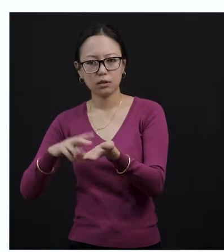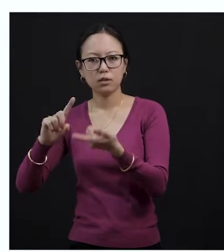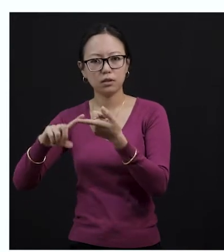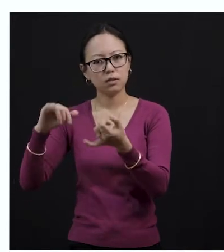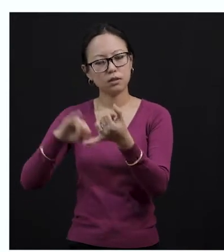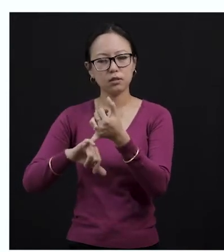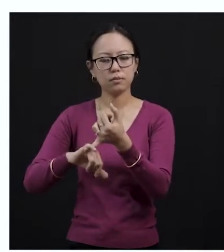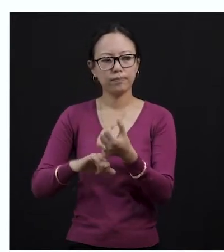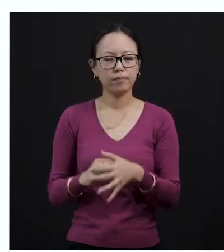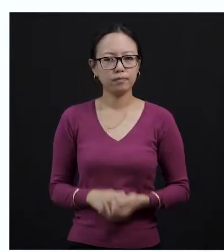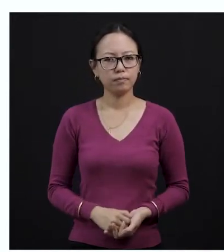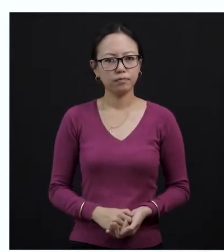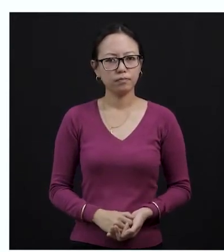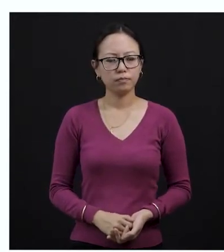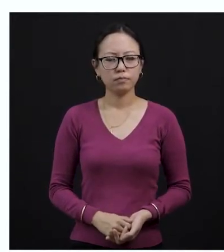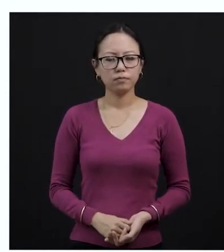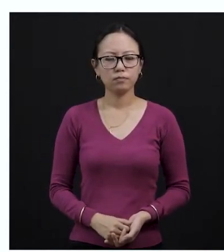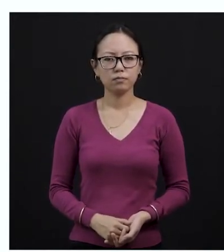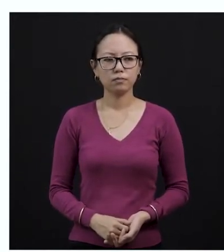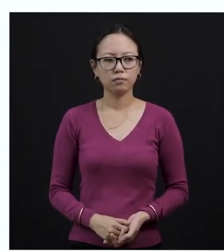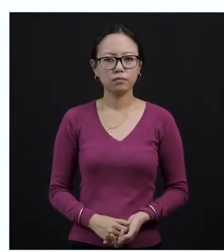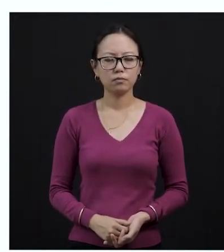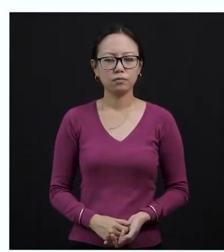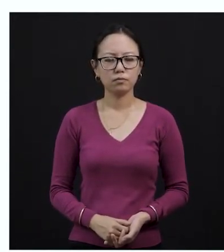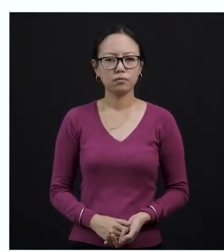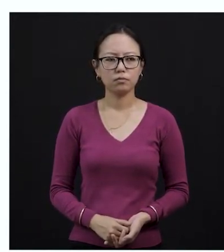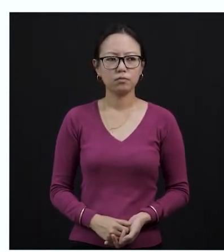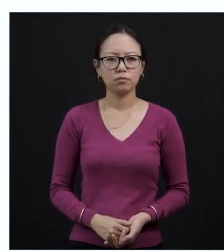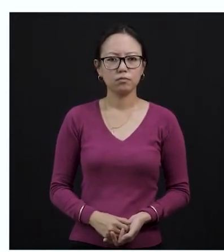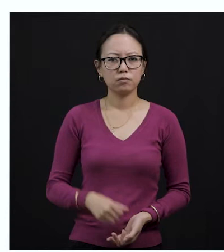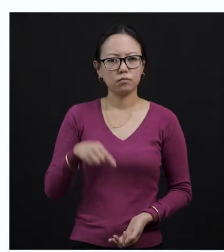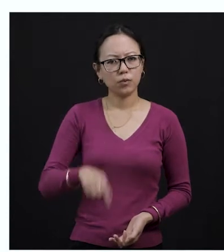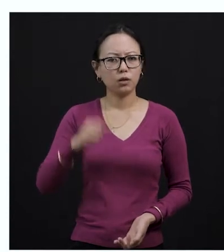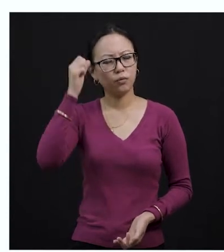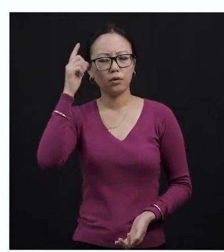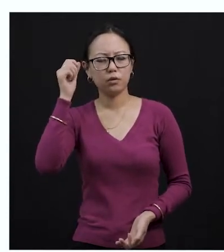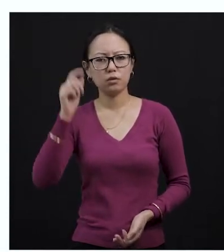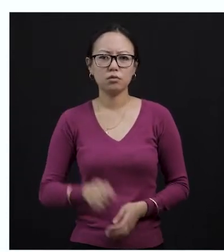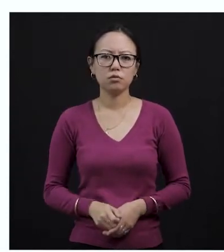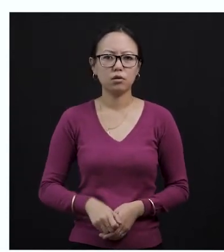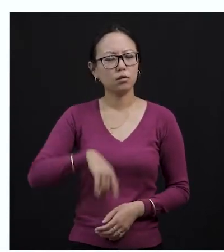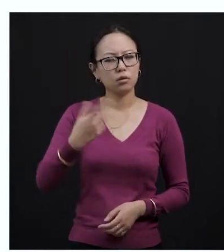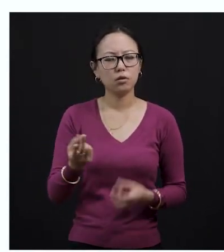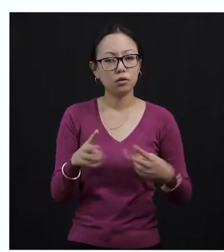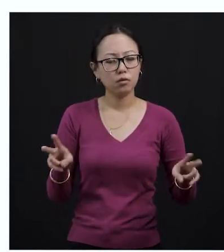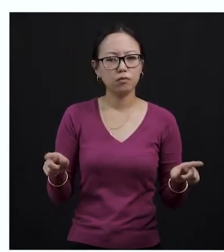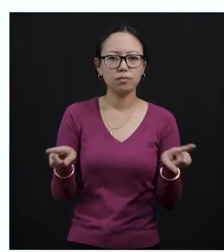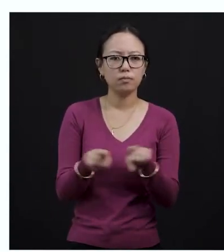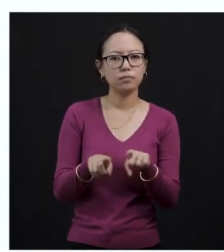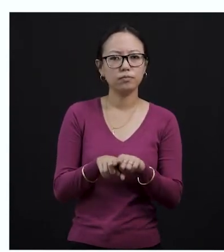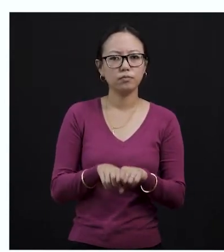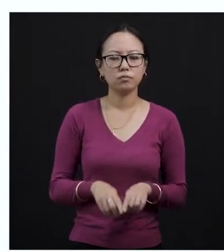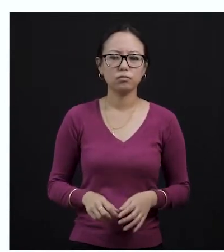and tens. All right, children. So to understand, let's look at another example. Let's look at the number